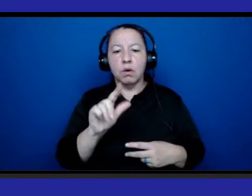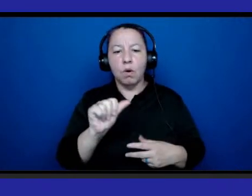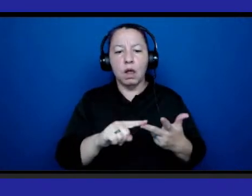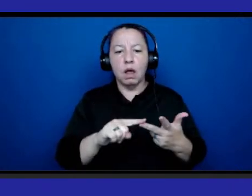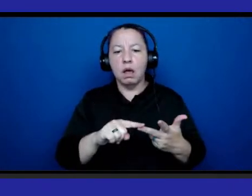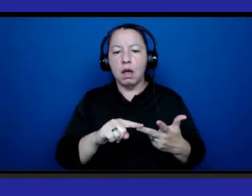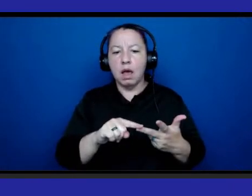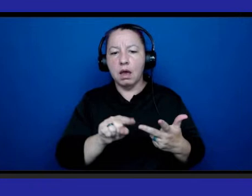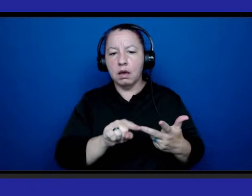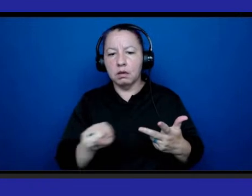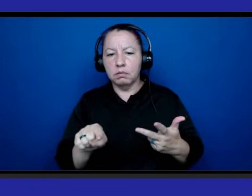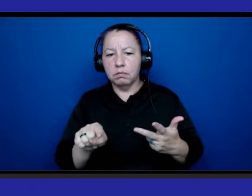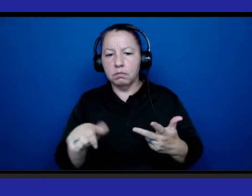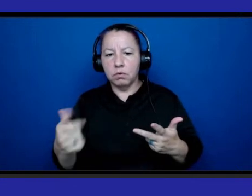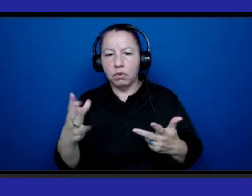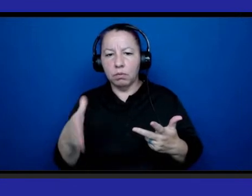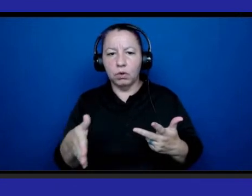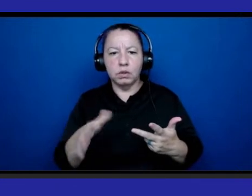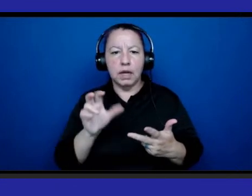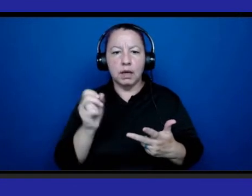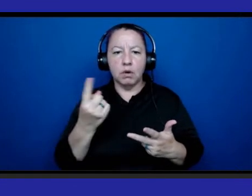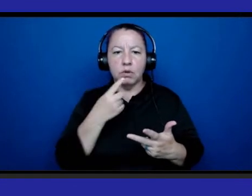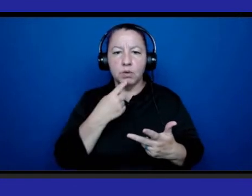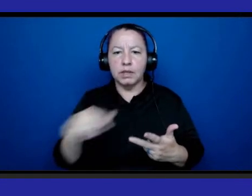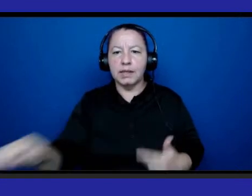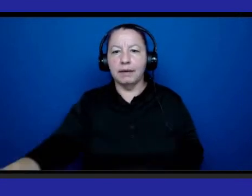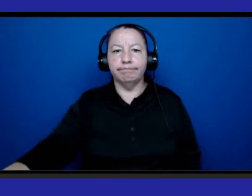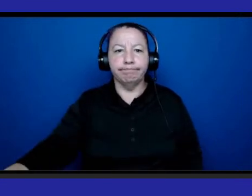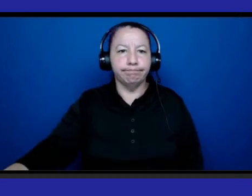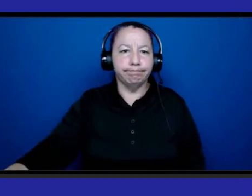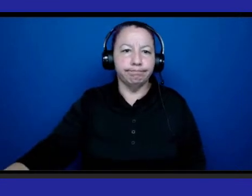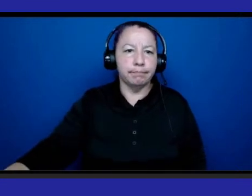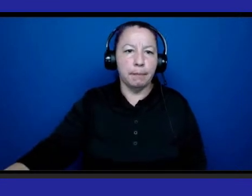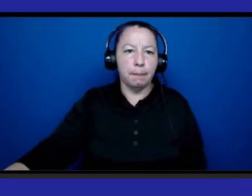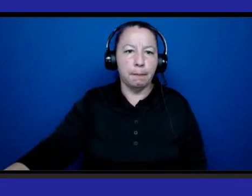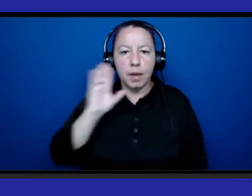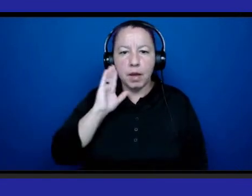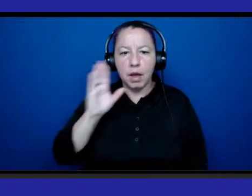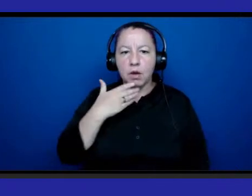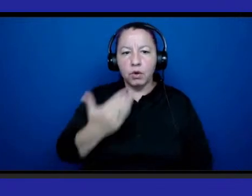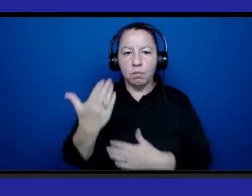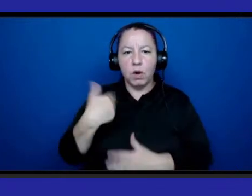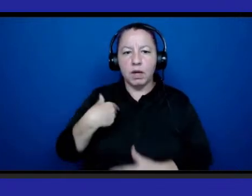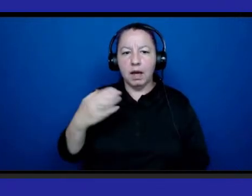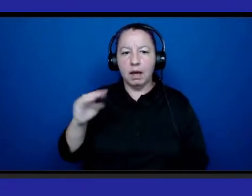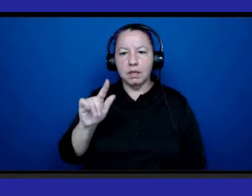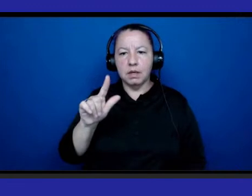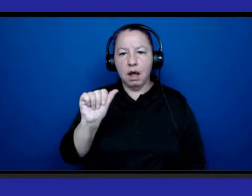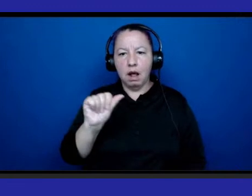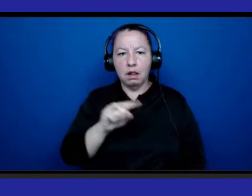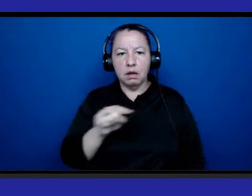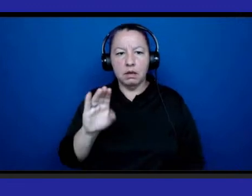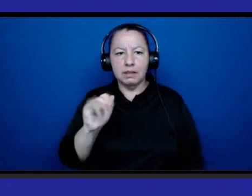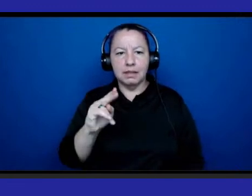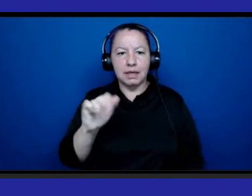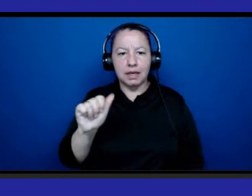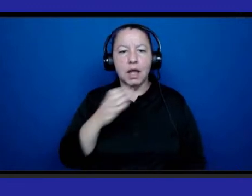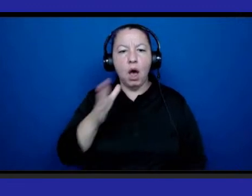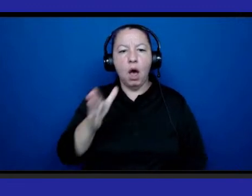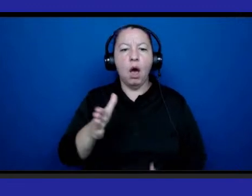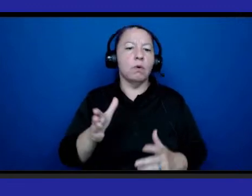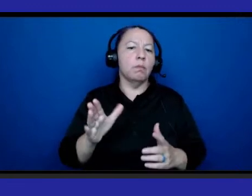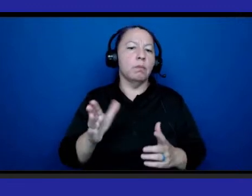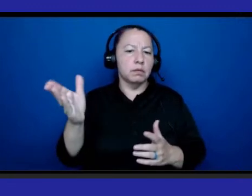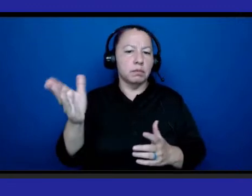Cedeño. Good morning. I'm Natalia Cineas, and I will be presenting on behalf of the Equity and Access Council this morning.